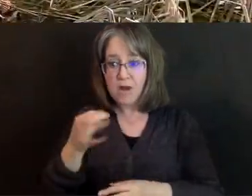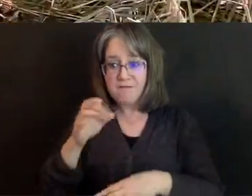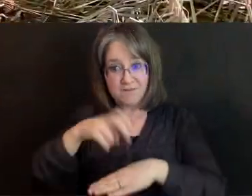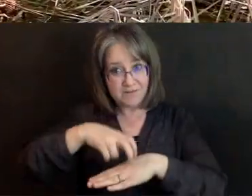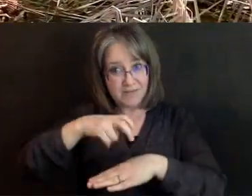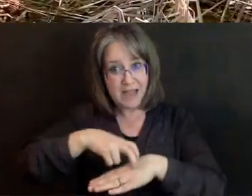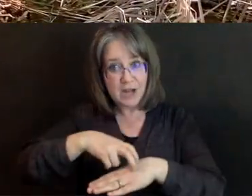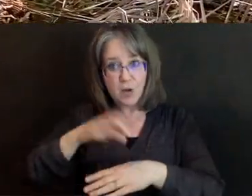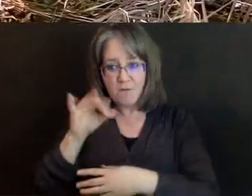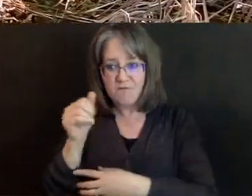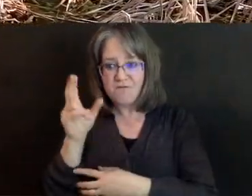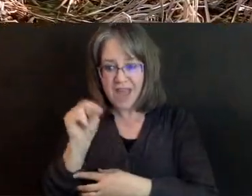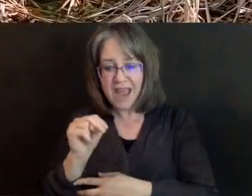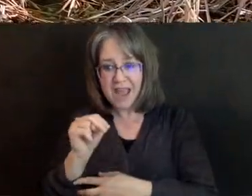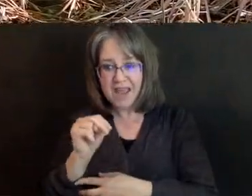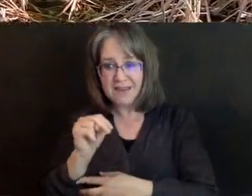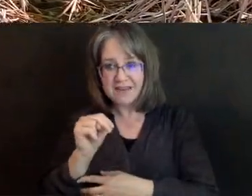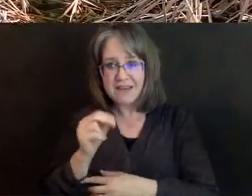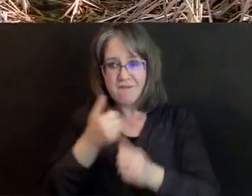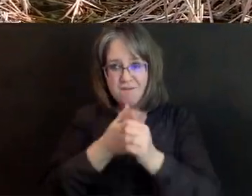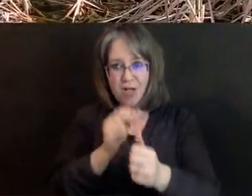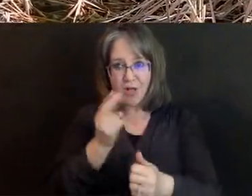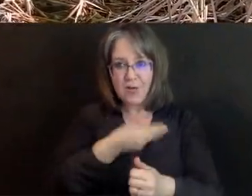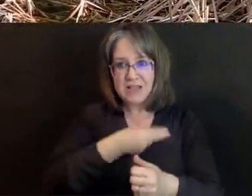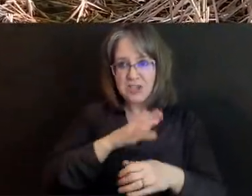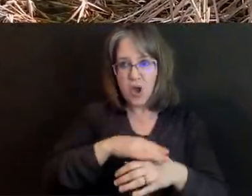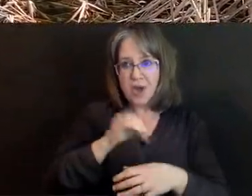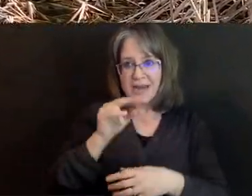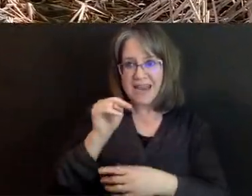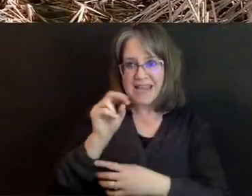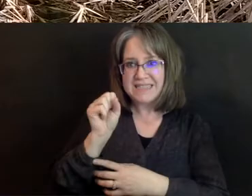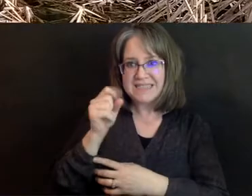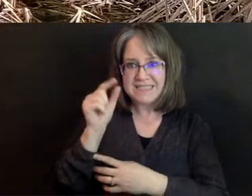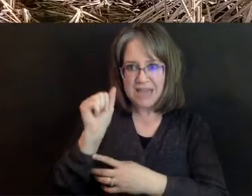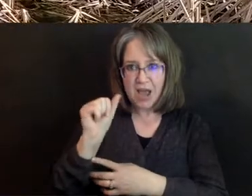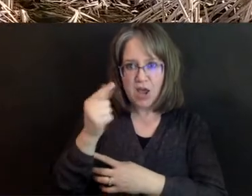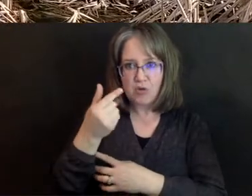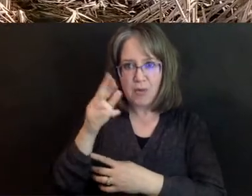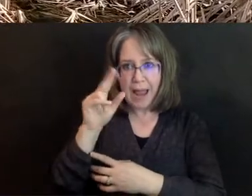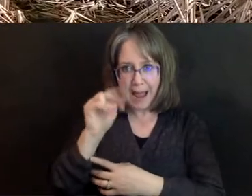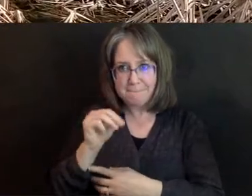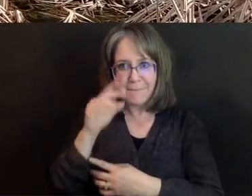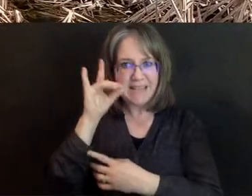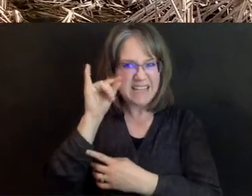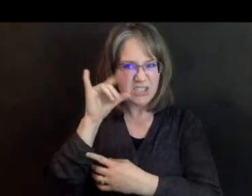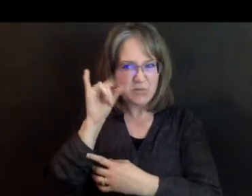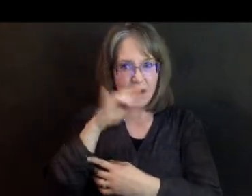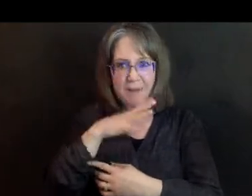Be the ultimate Harriman State Park of Idaho fan. Follow us on Instagram and Facebook.